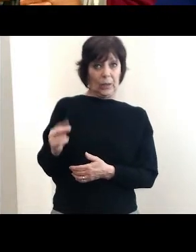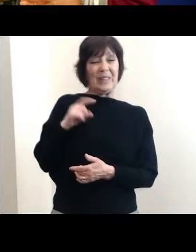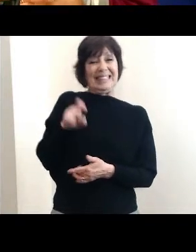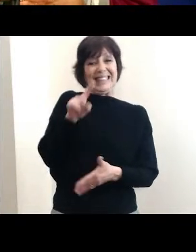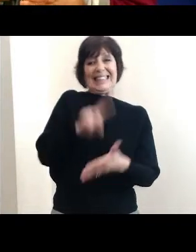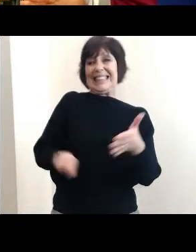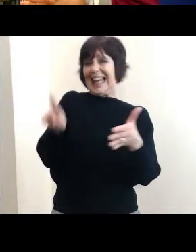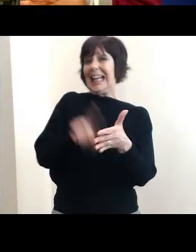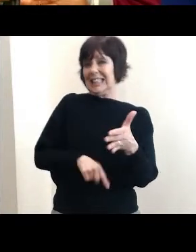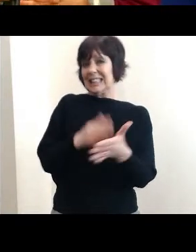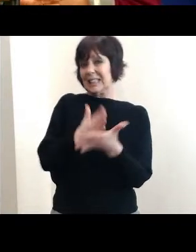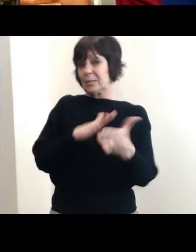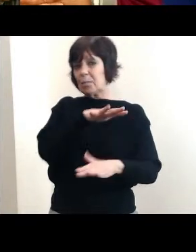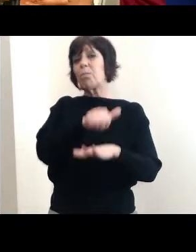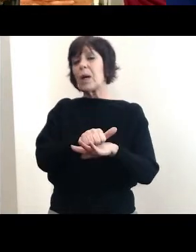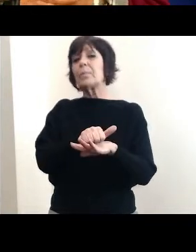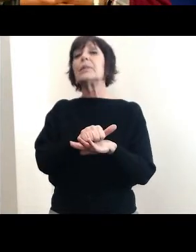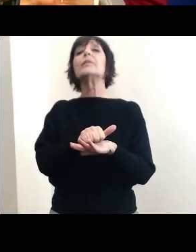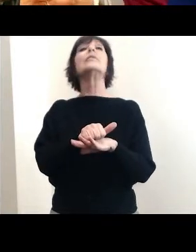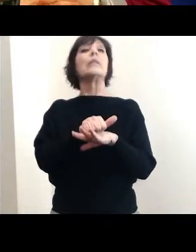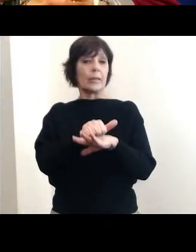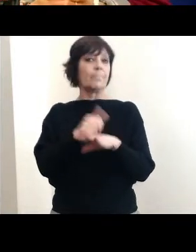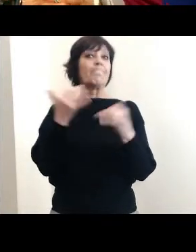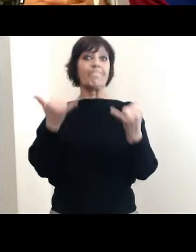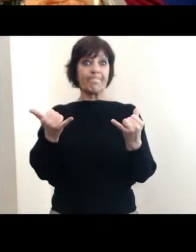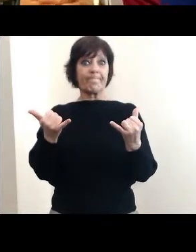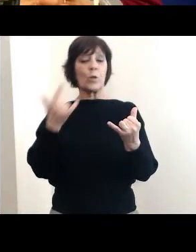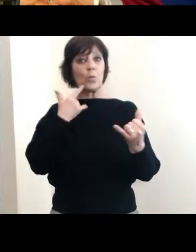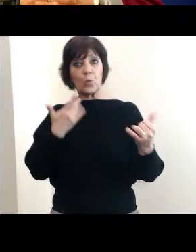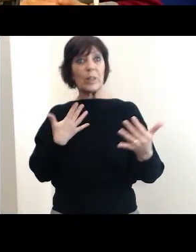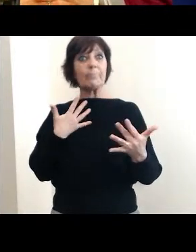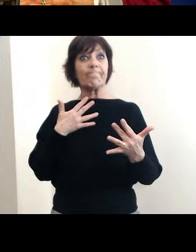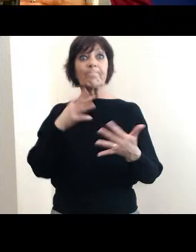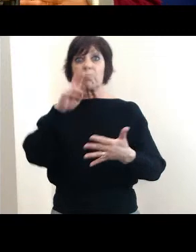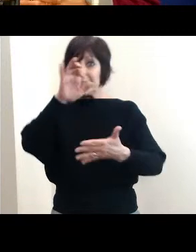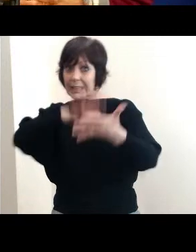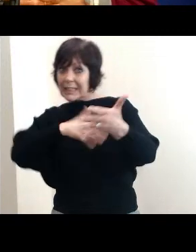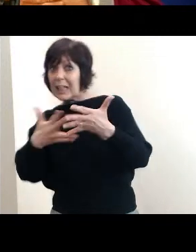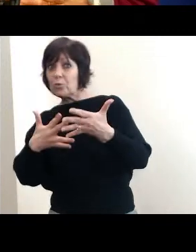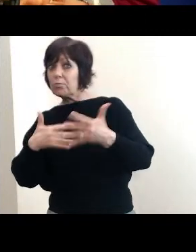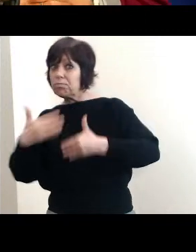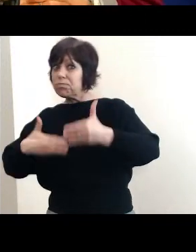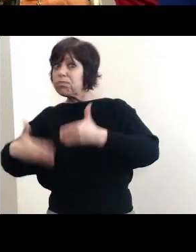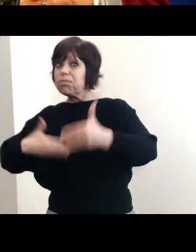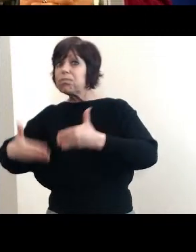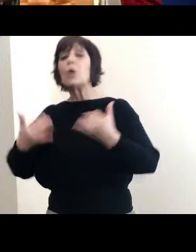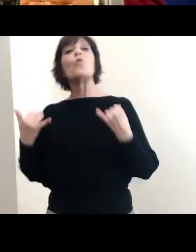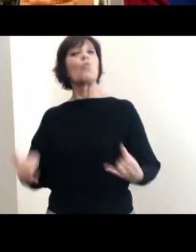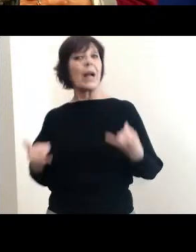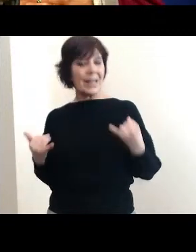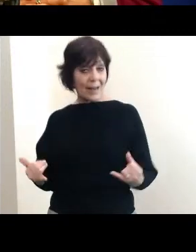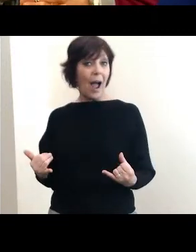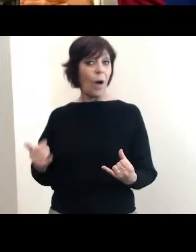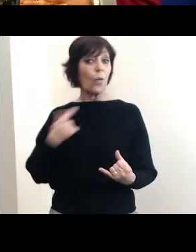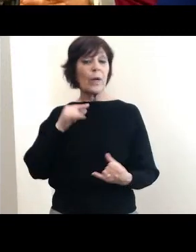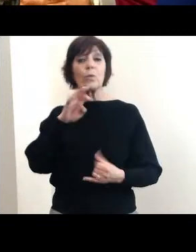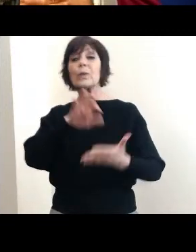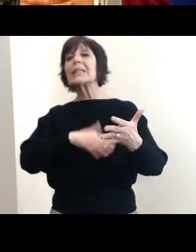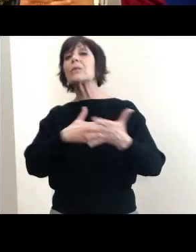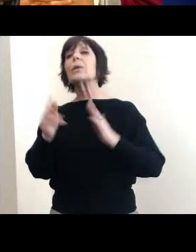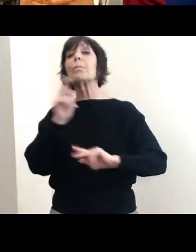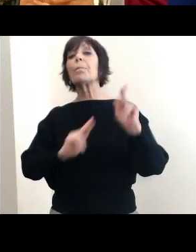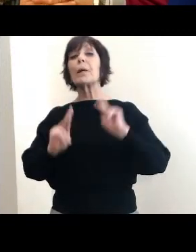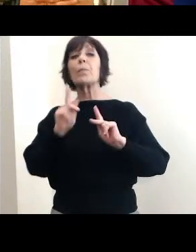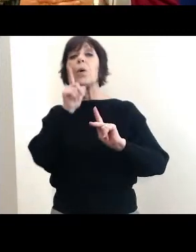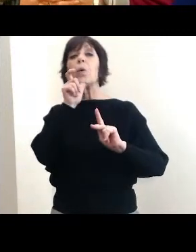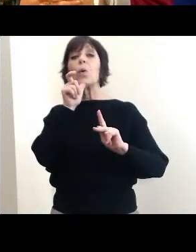cancel some appointments. So we are getting through rescheduling those appointments. Right now, we are rescheduling people